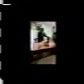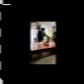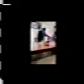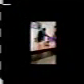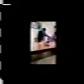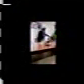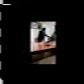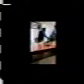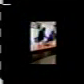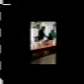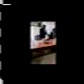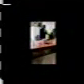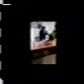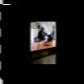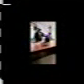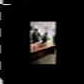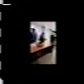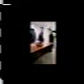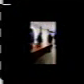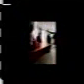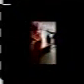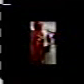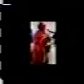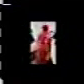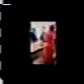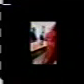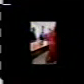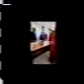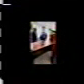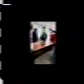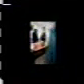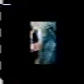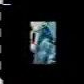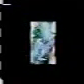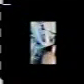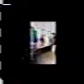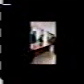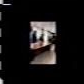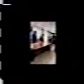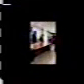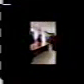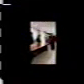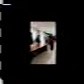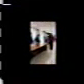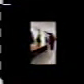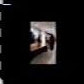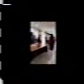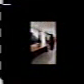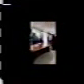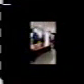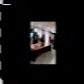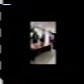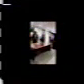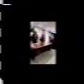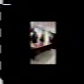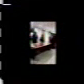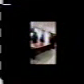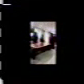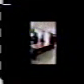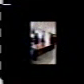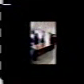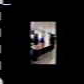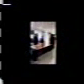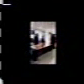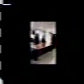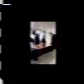in your life. All the promises are amen in your life in Jesus' name. That's why I said when we pray